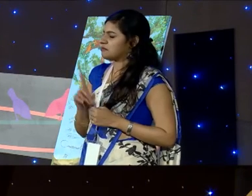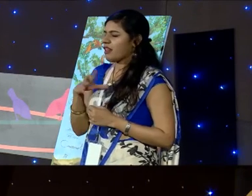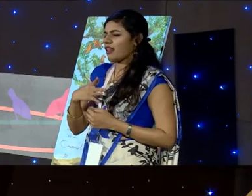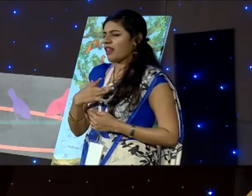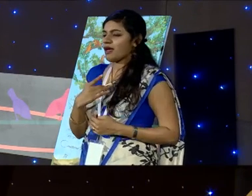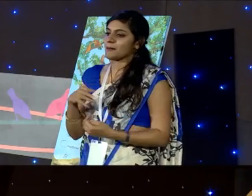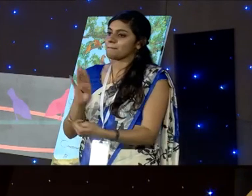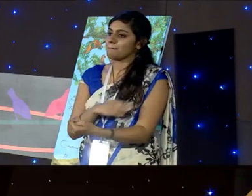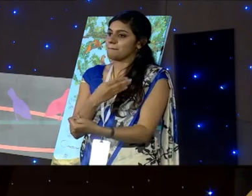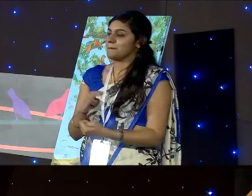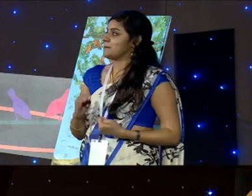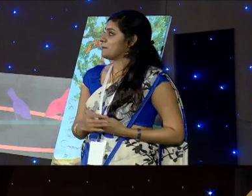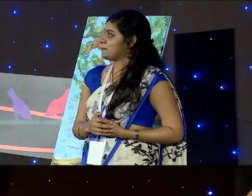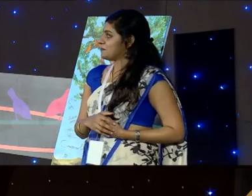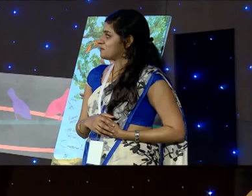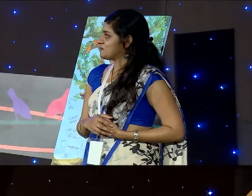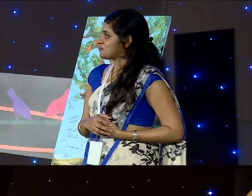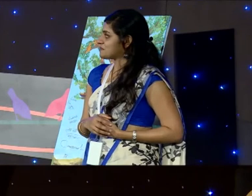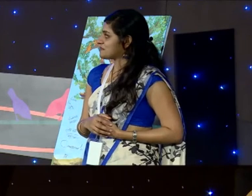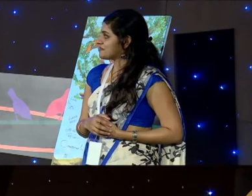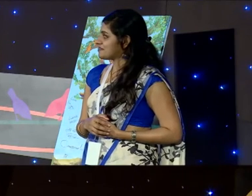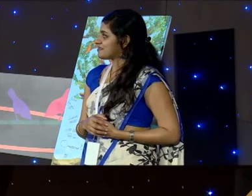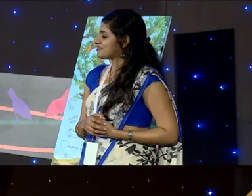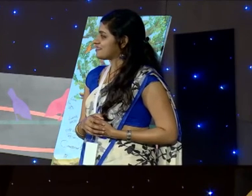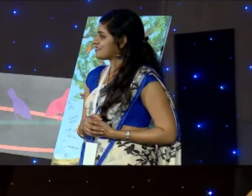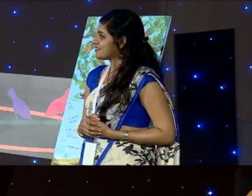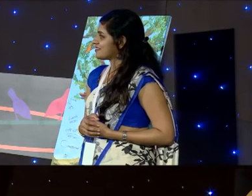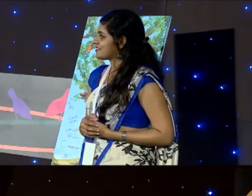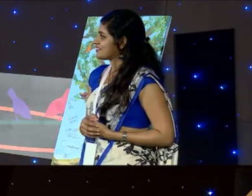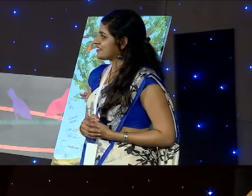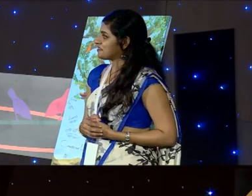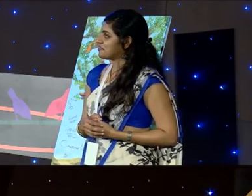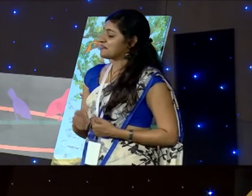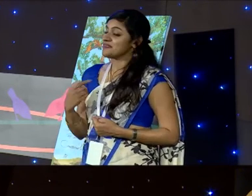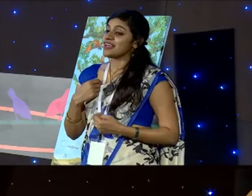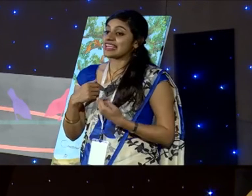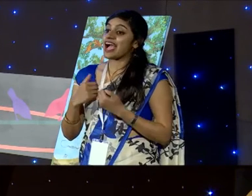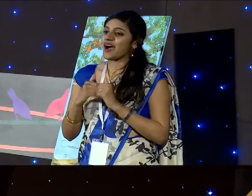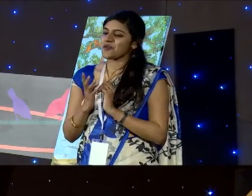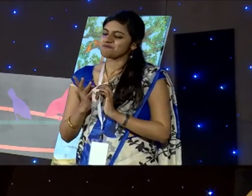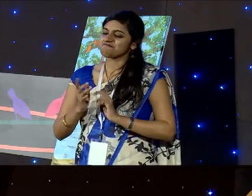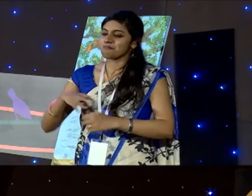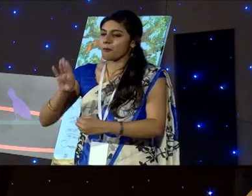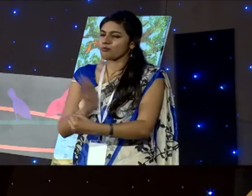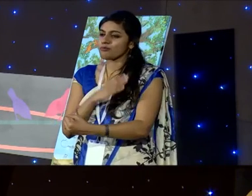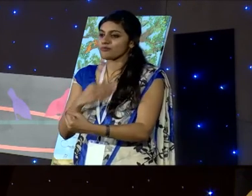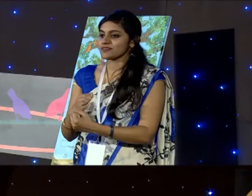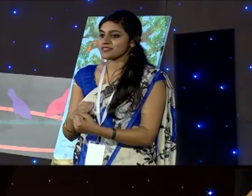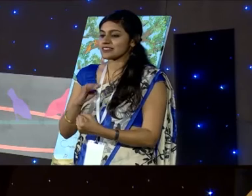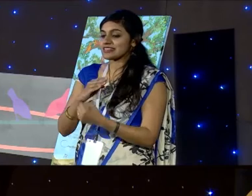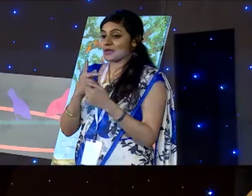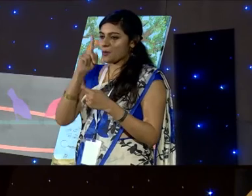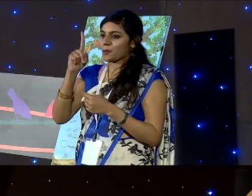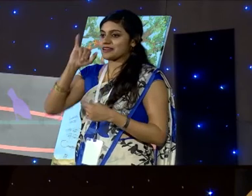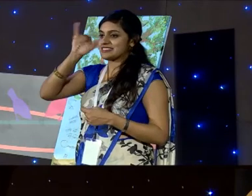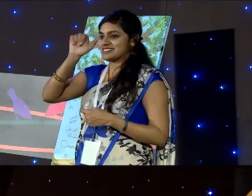music. His interest in patterns and in detail comes out in his love of music. And in fact, he plays